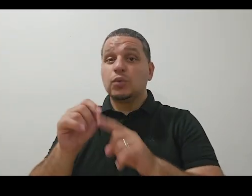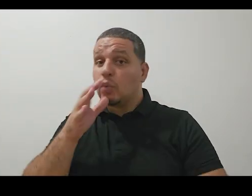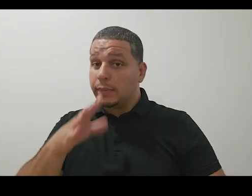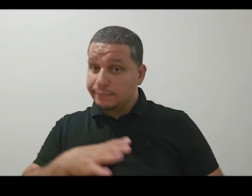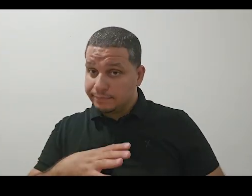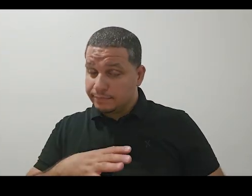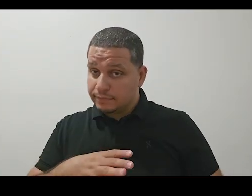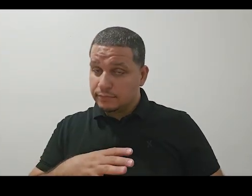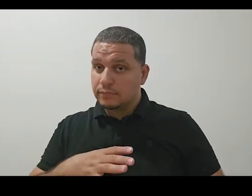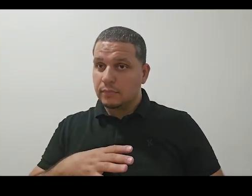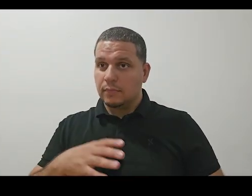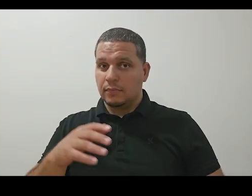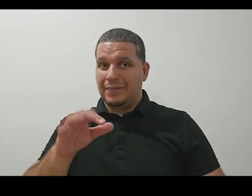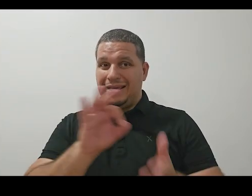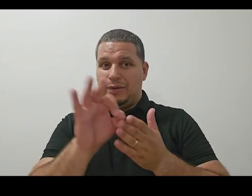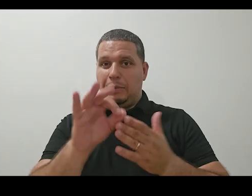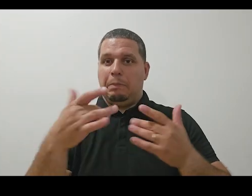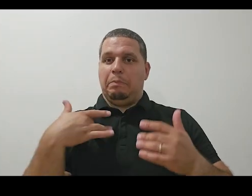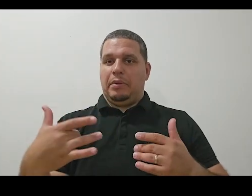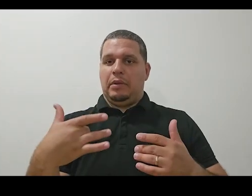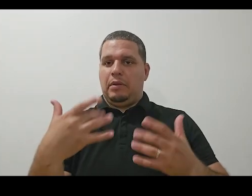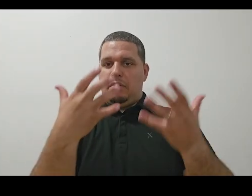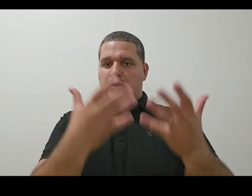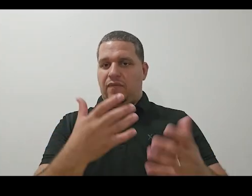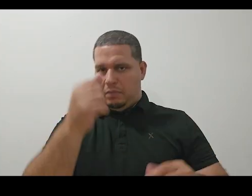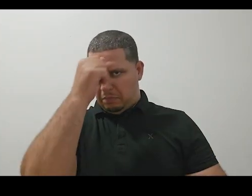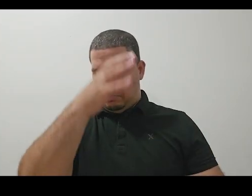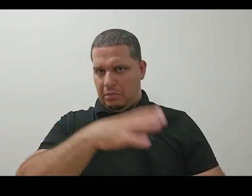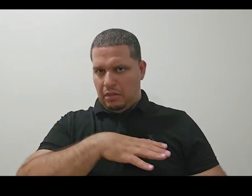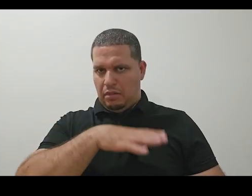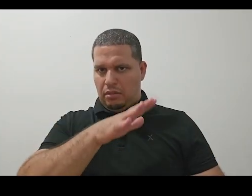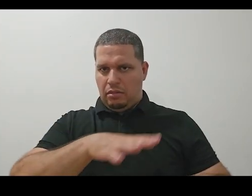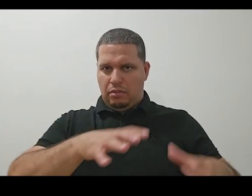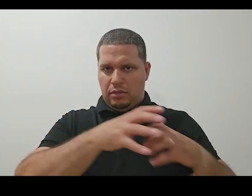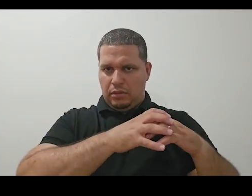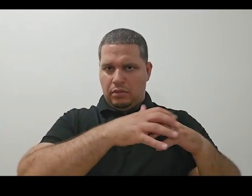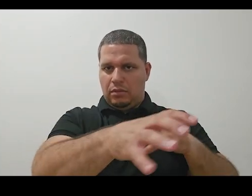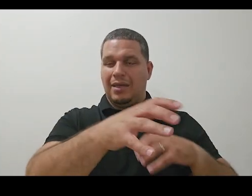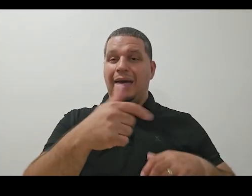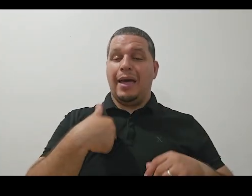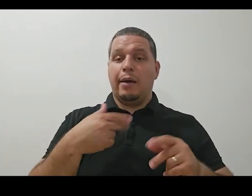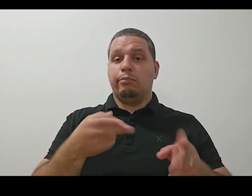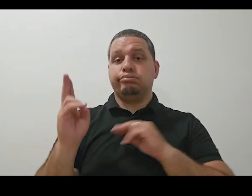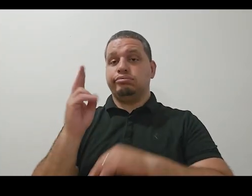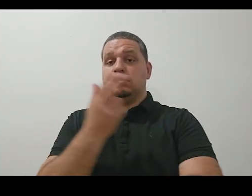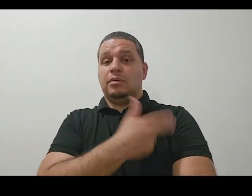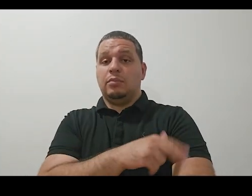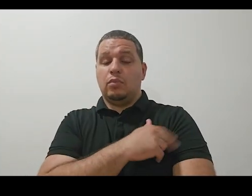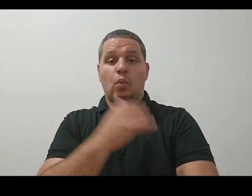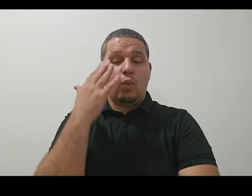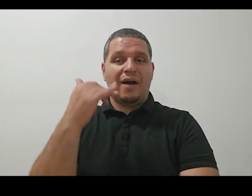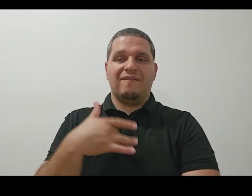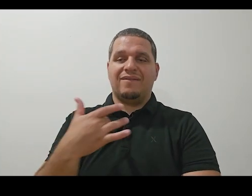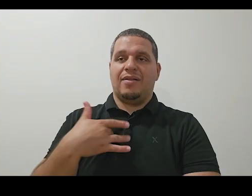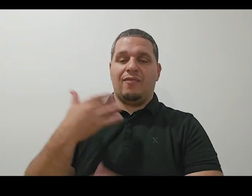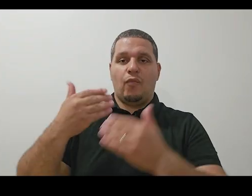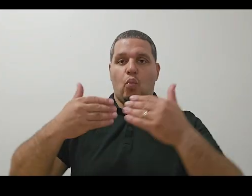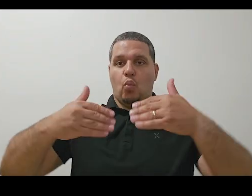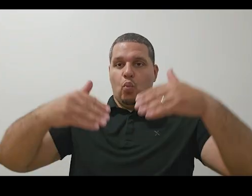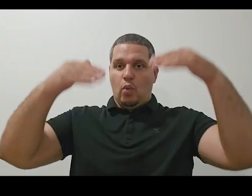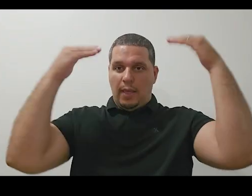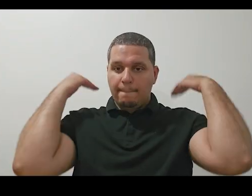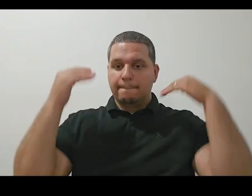as a woman, where it's predominantly male dominated. And so I had to get hospitalized because I was just